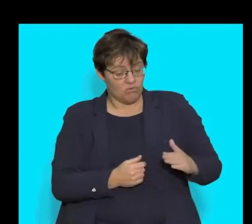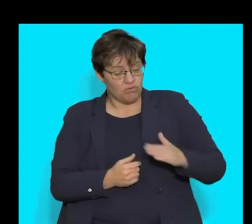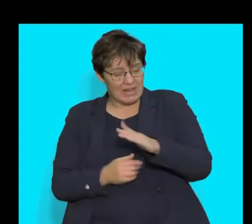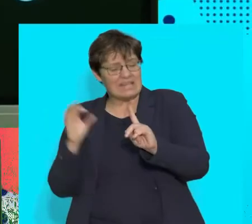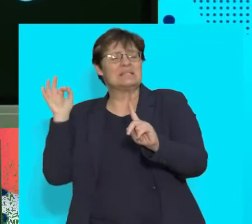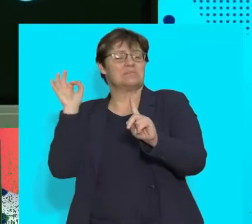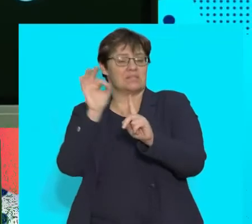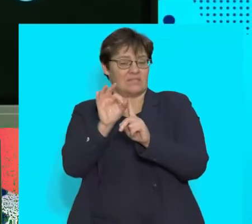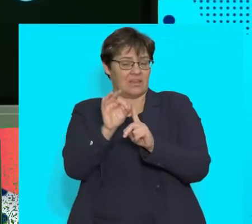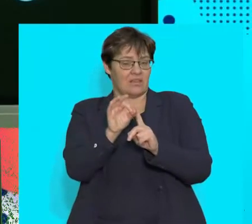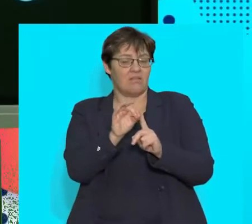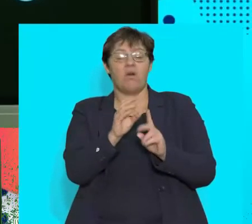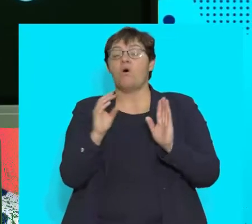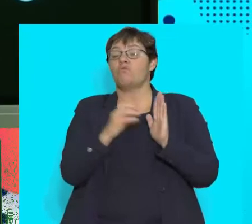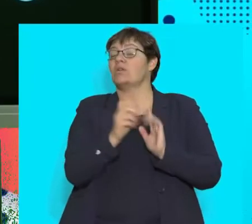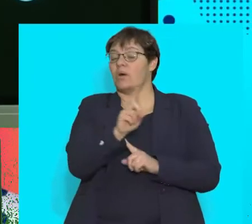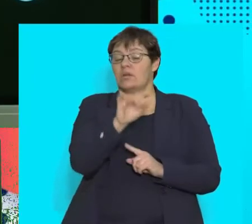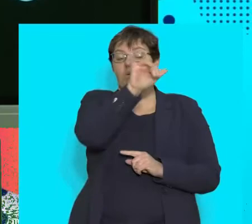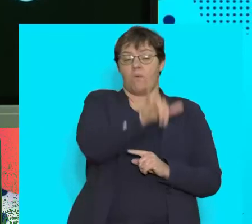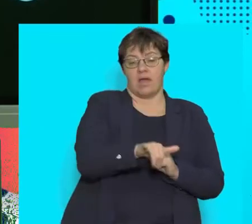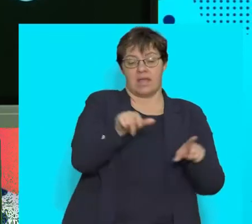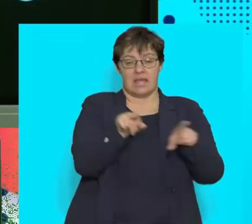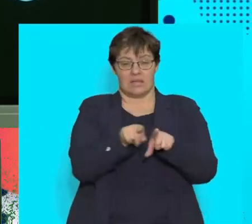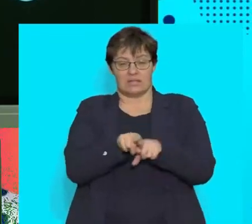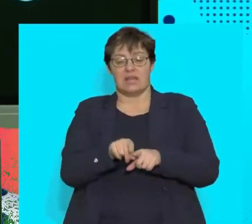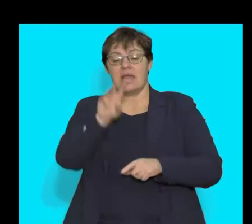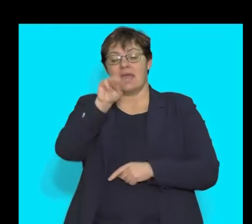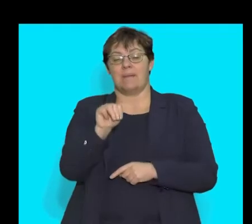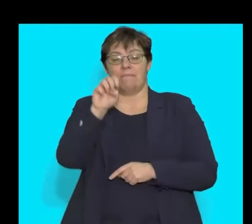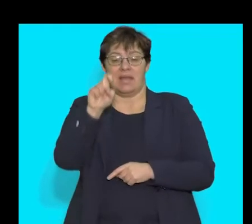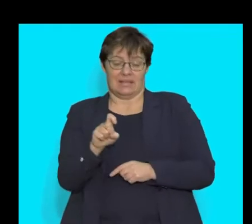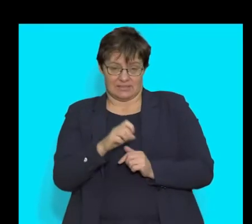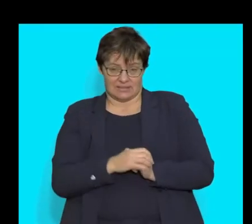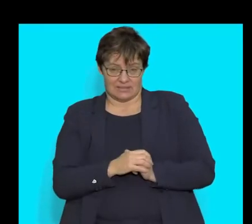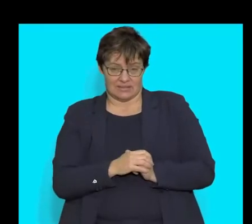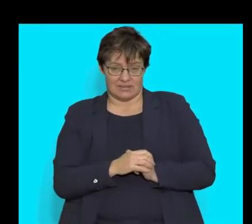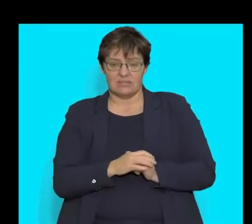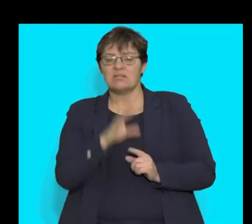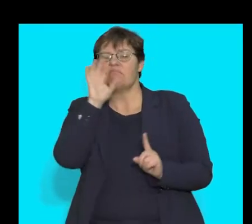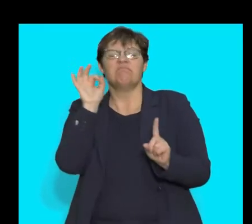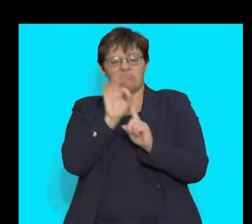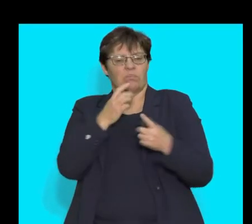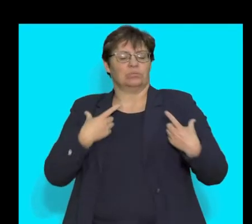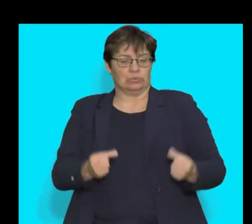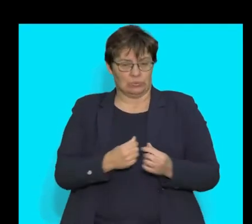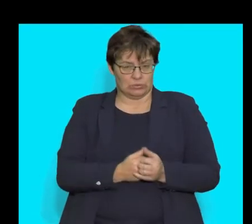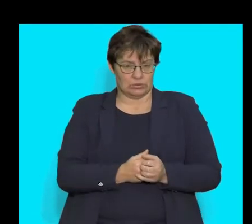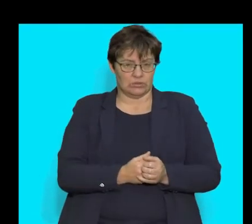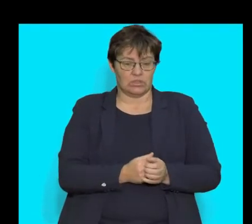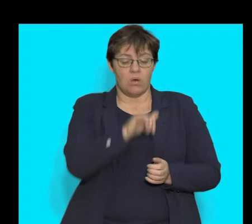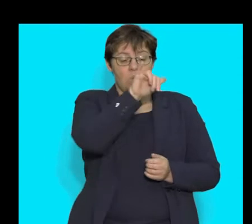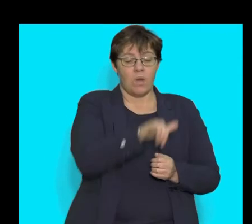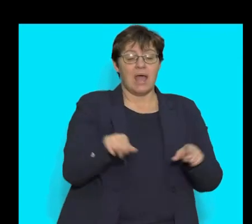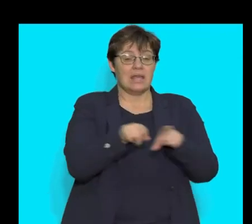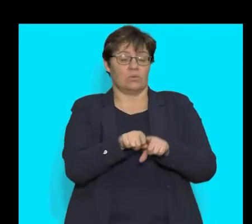can write this in the form of y equals mx. And that's exactly what I'm doing here. So in the form of y